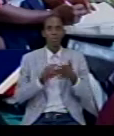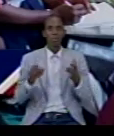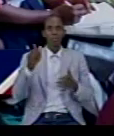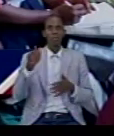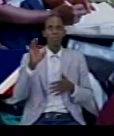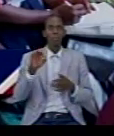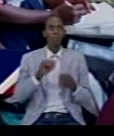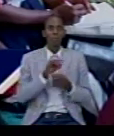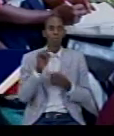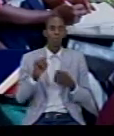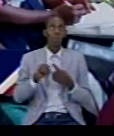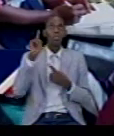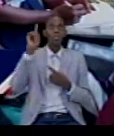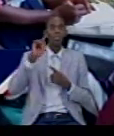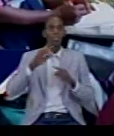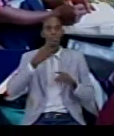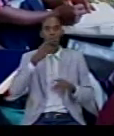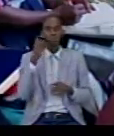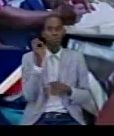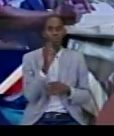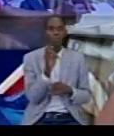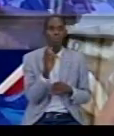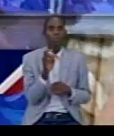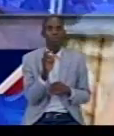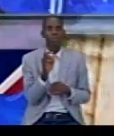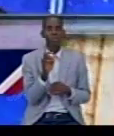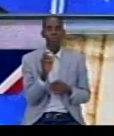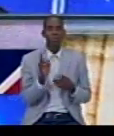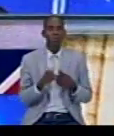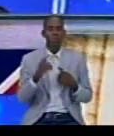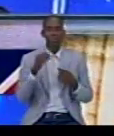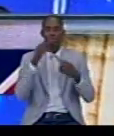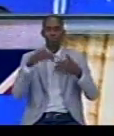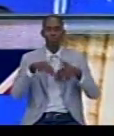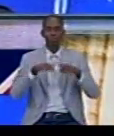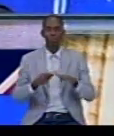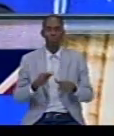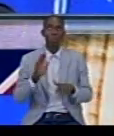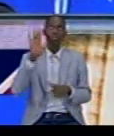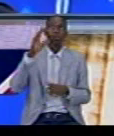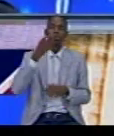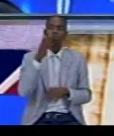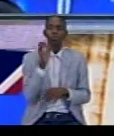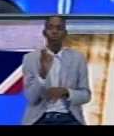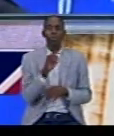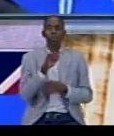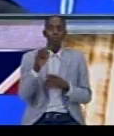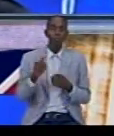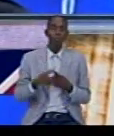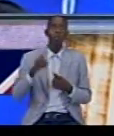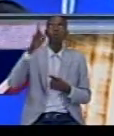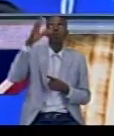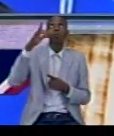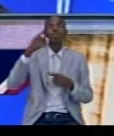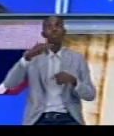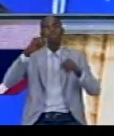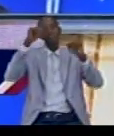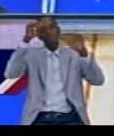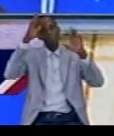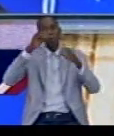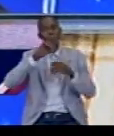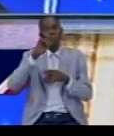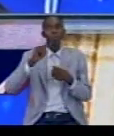the sea, here is Christ talking, and he said, when the Father, the Almighty, the Ancient of Days, when